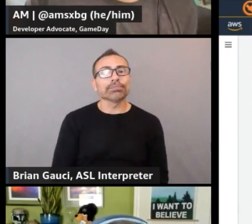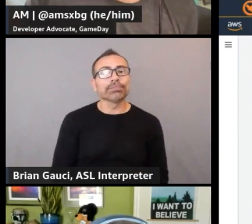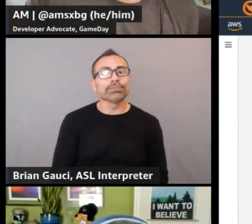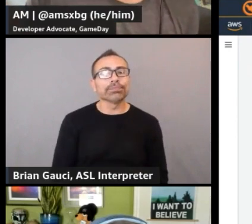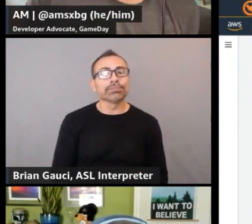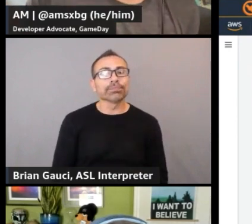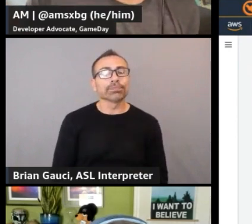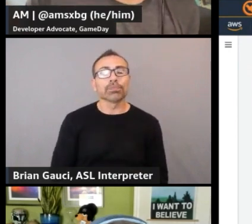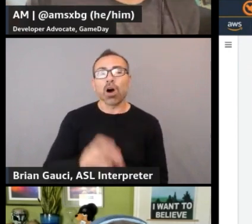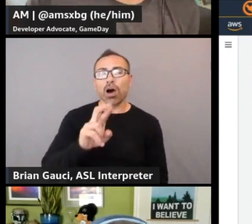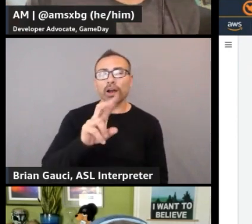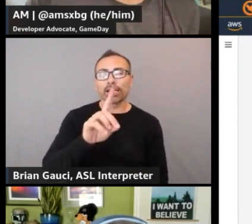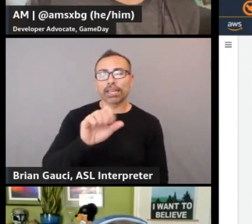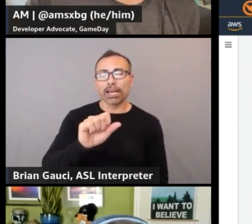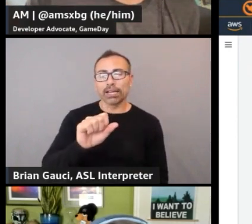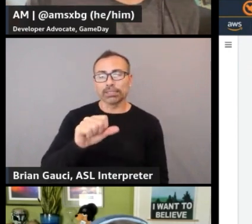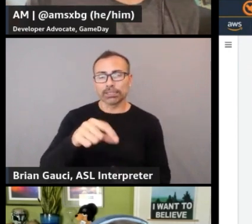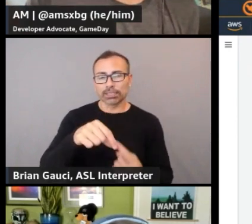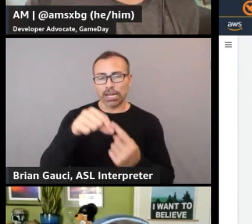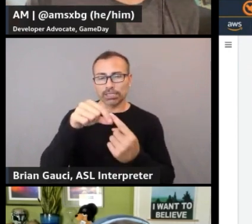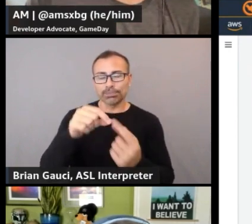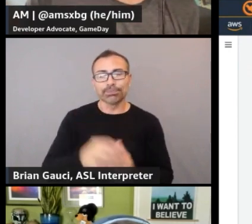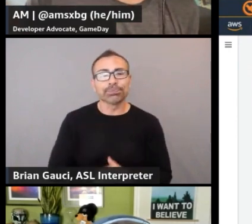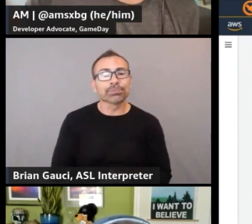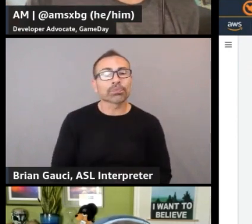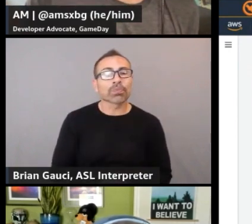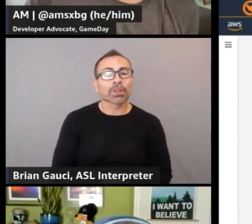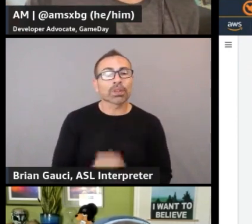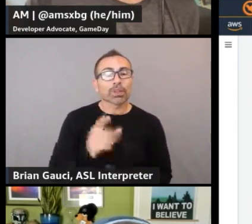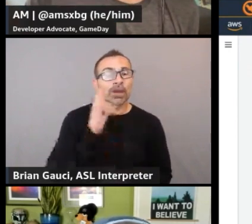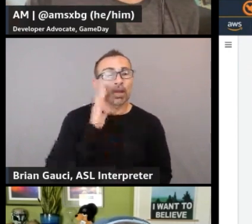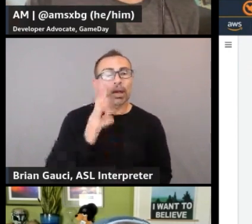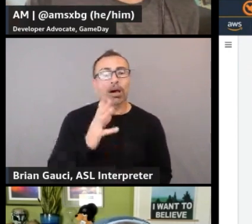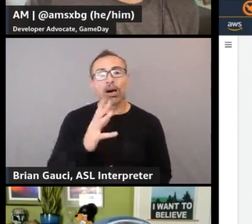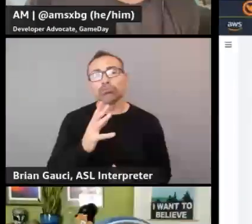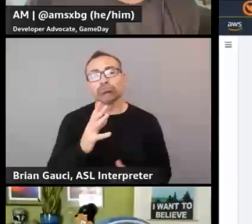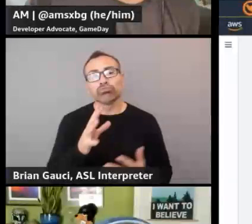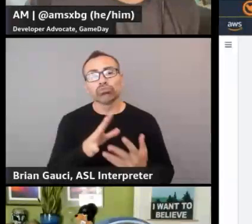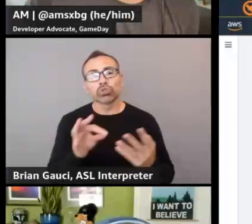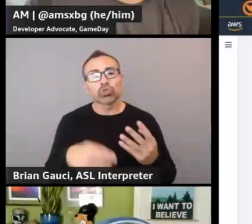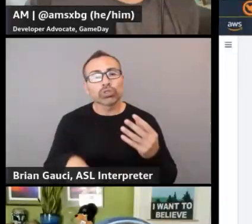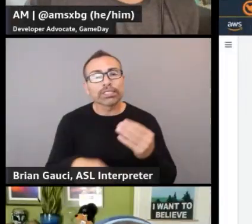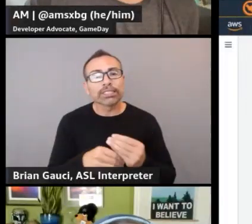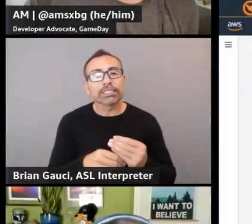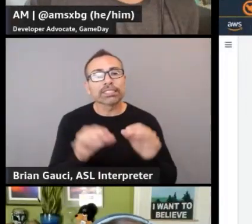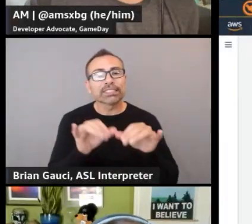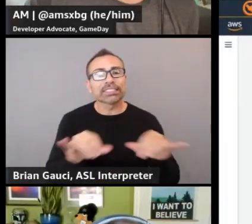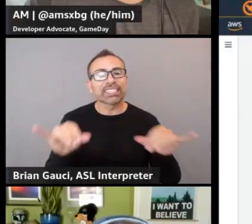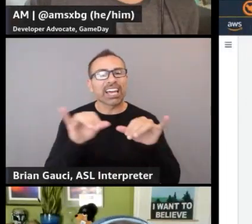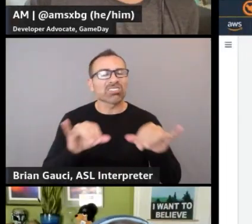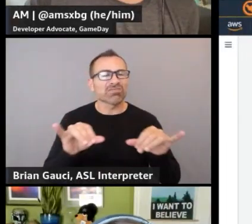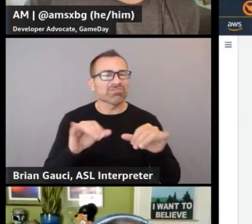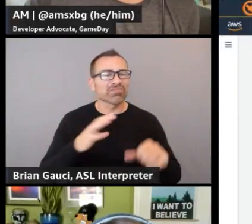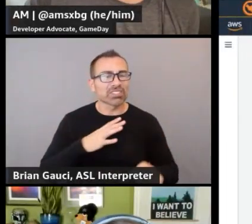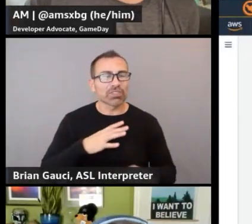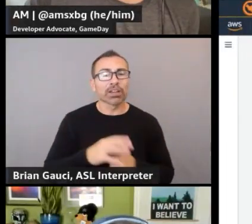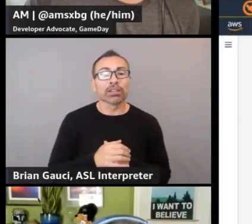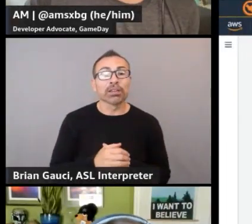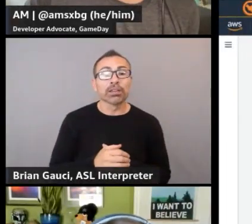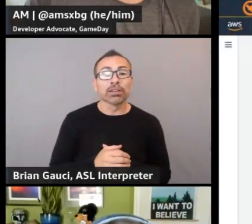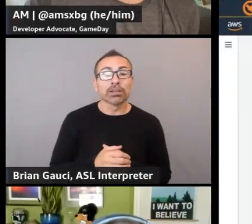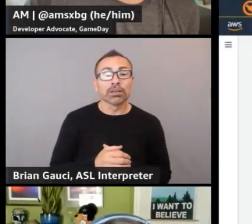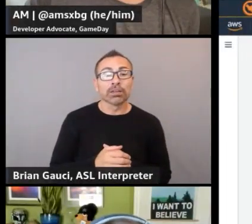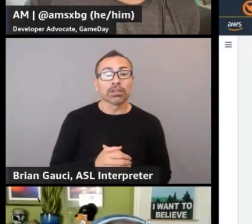Okay. And then I'm going to choose the edition. I'll just choose standard edition. That's fine. Now here, by the way, if